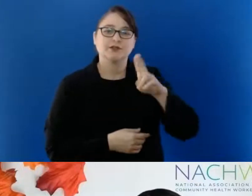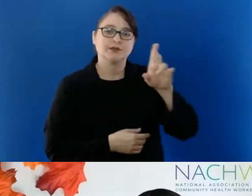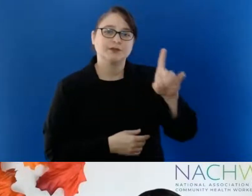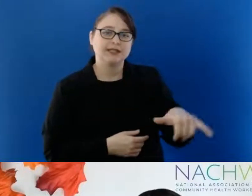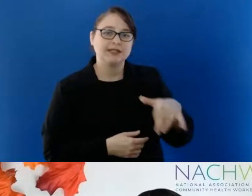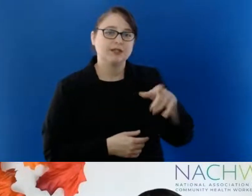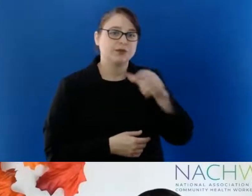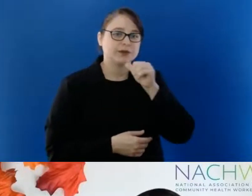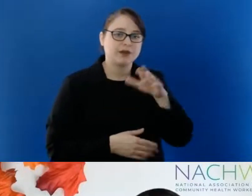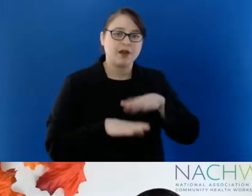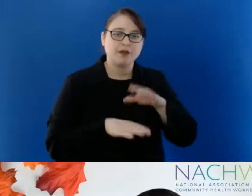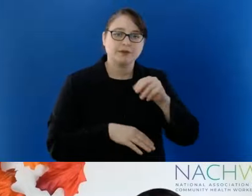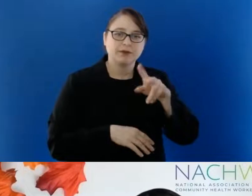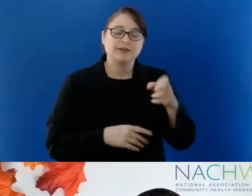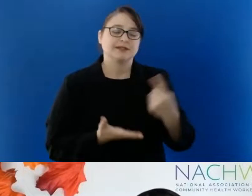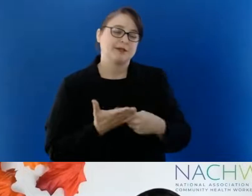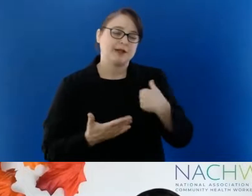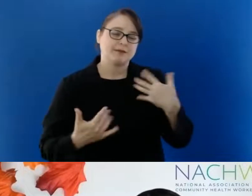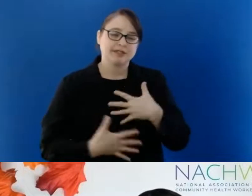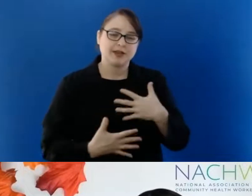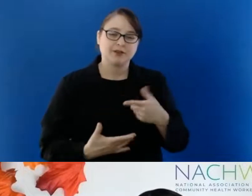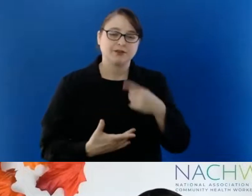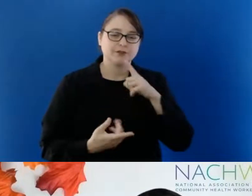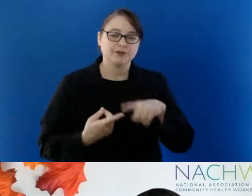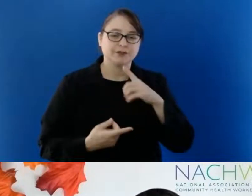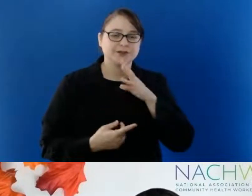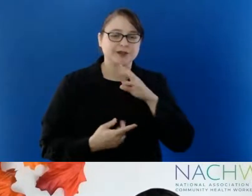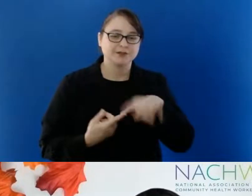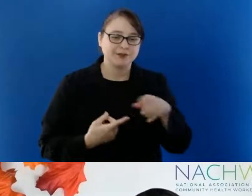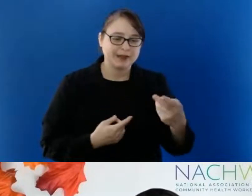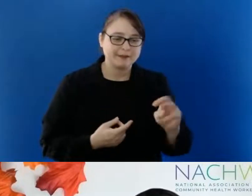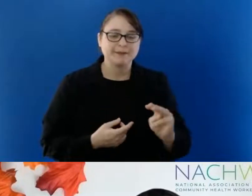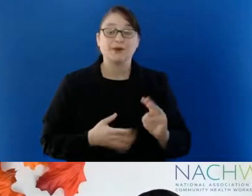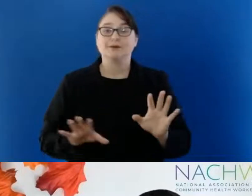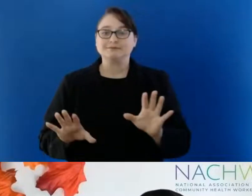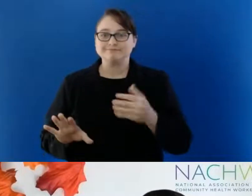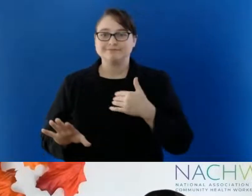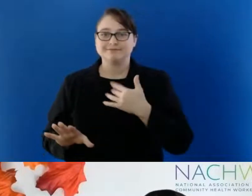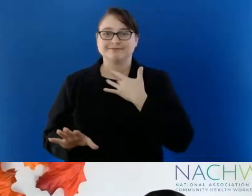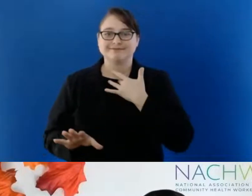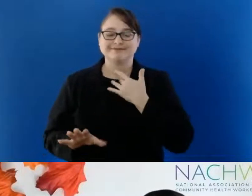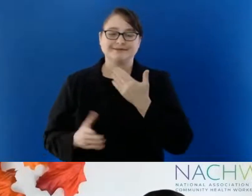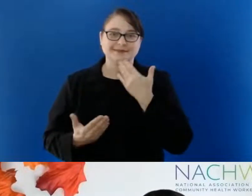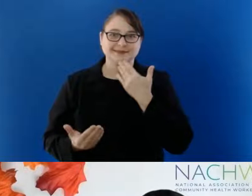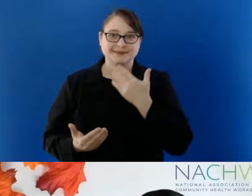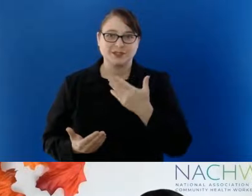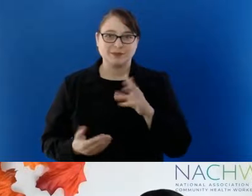to talk to him about like. Uh-oh. Thank you. Another question we have in the chat, I think